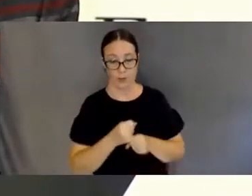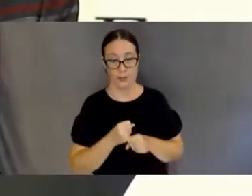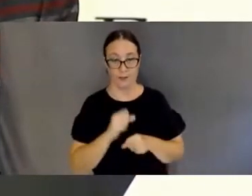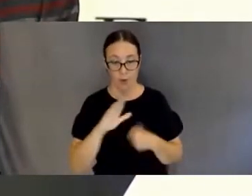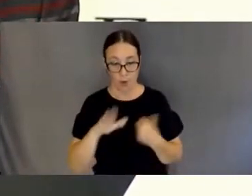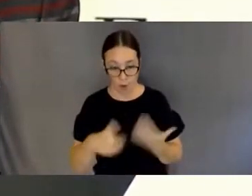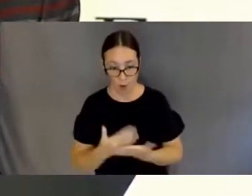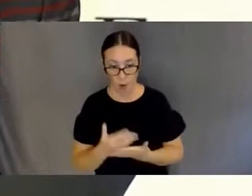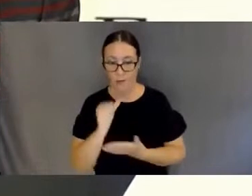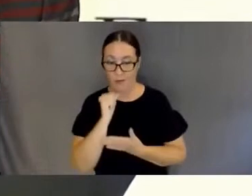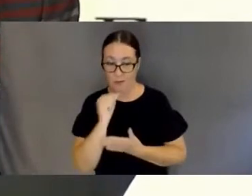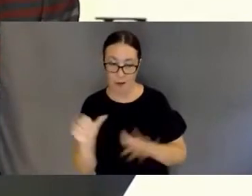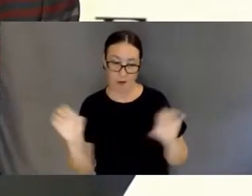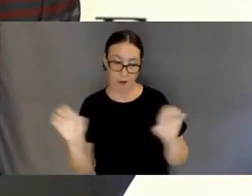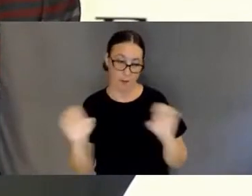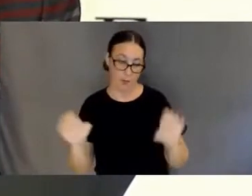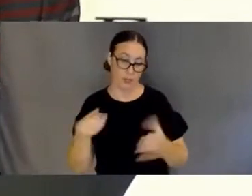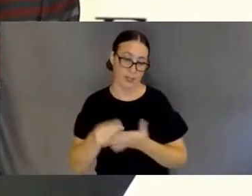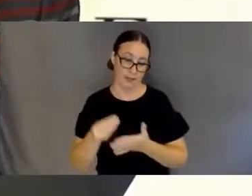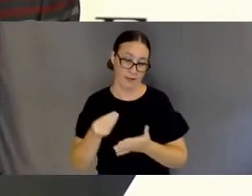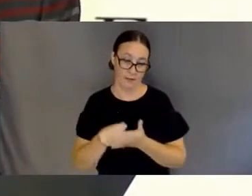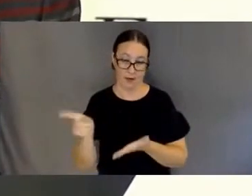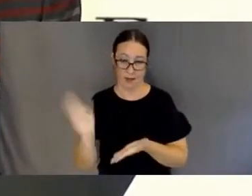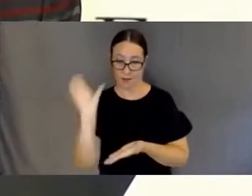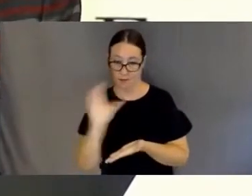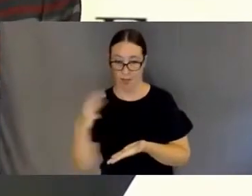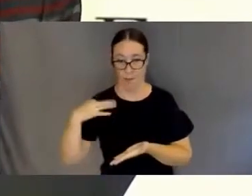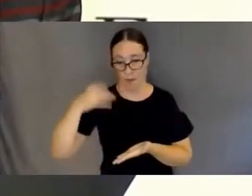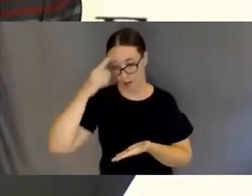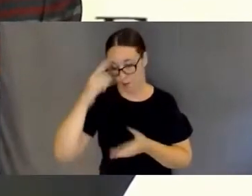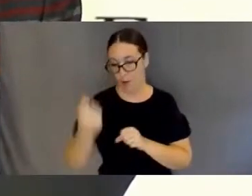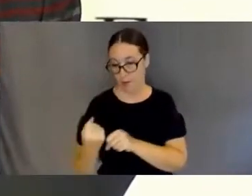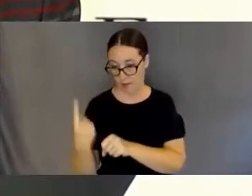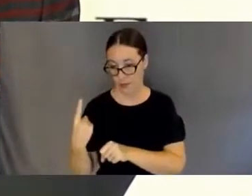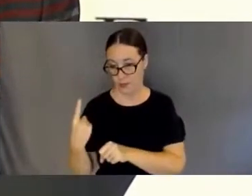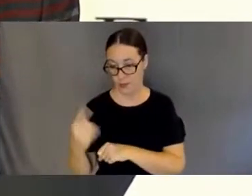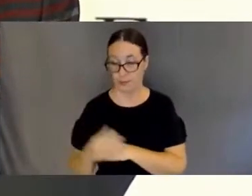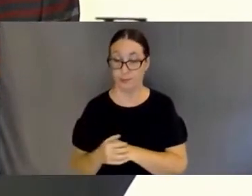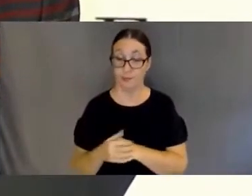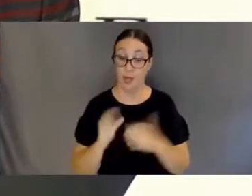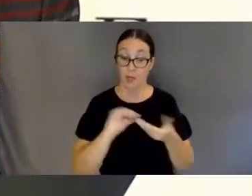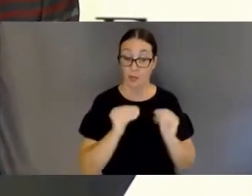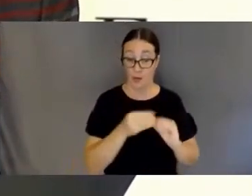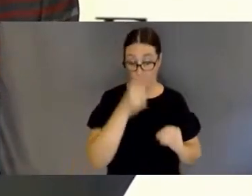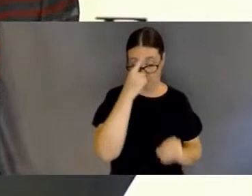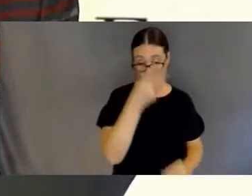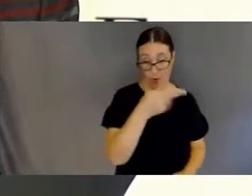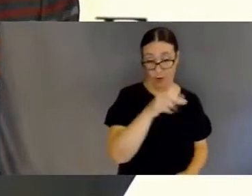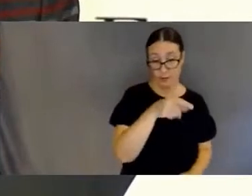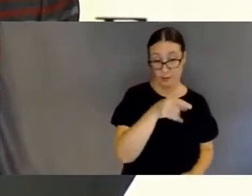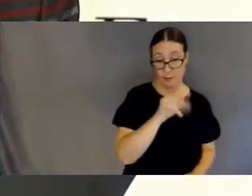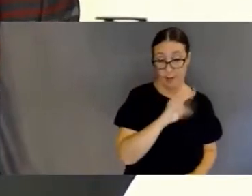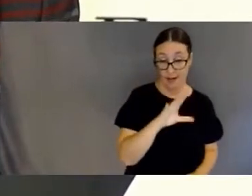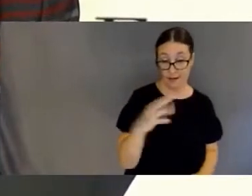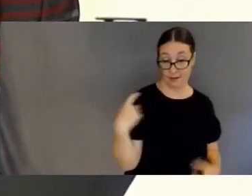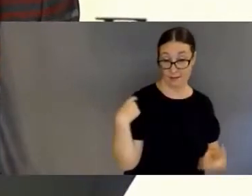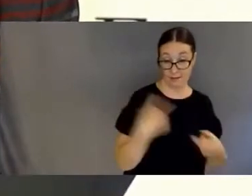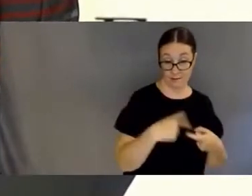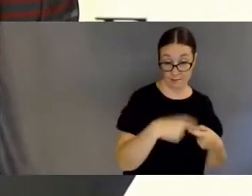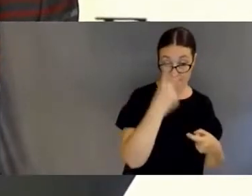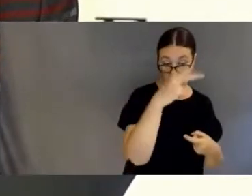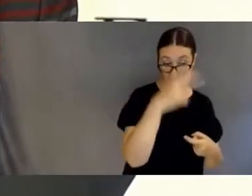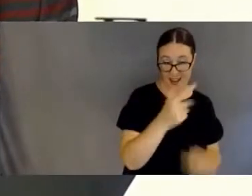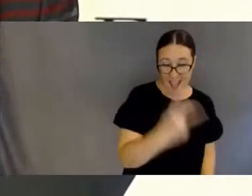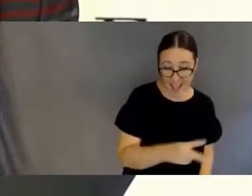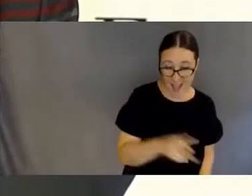the non-emergency funding they sought last year, the number for Hispanic-owned firms was just